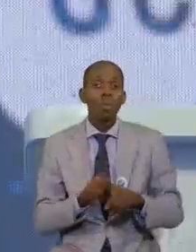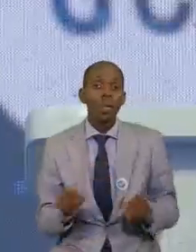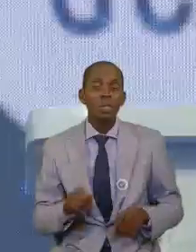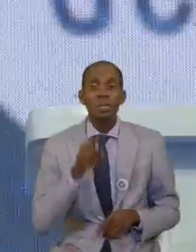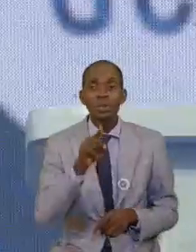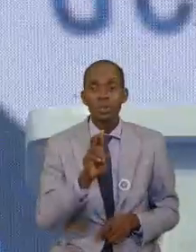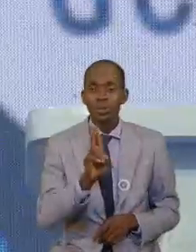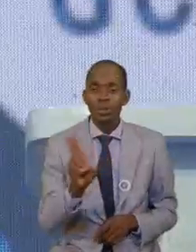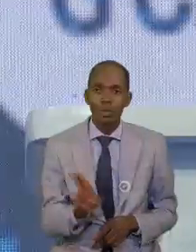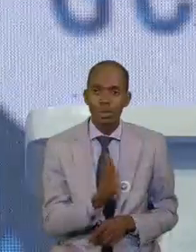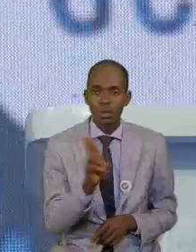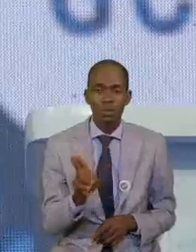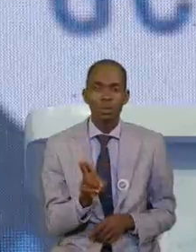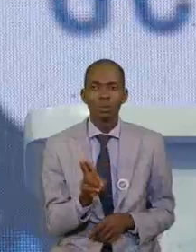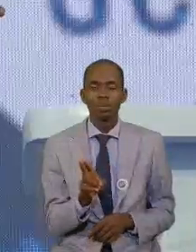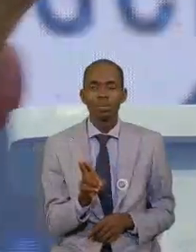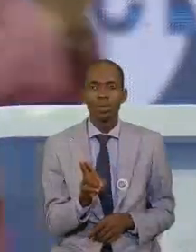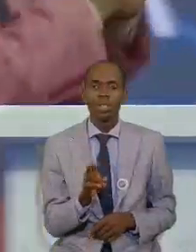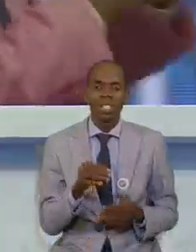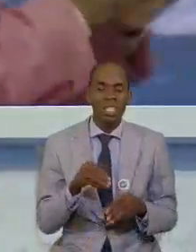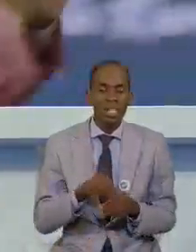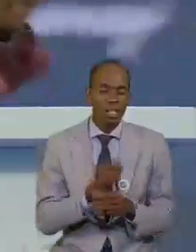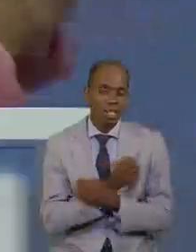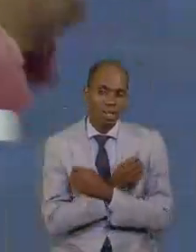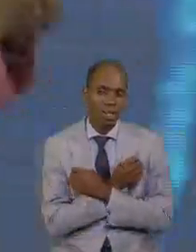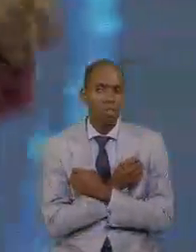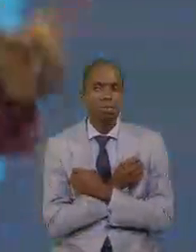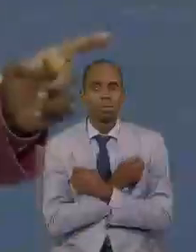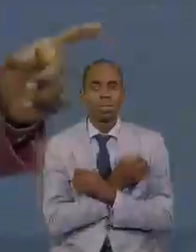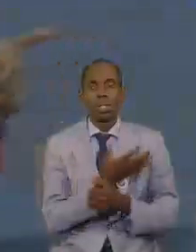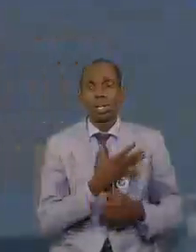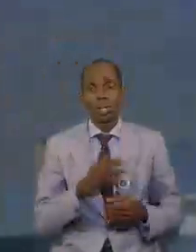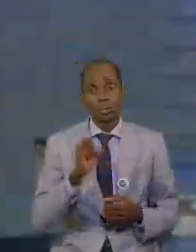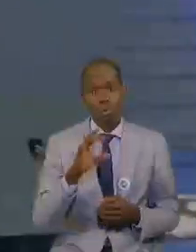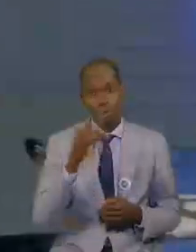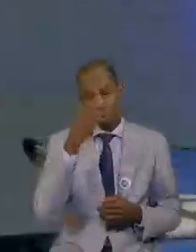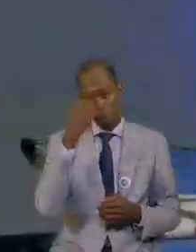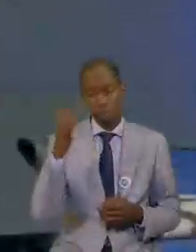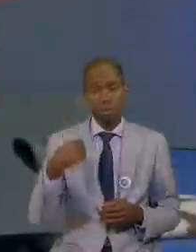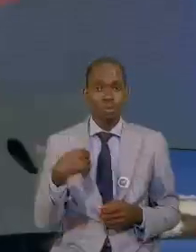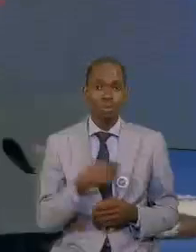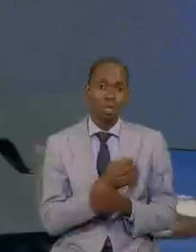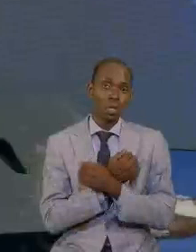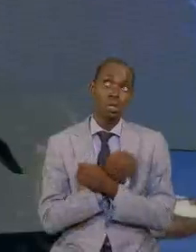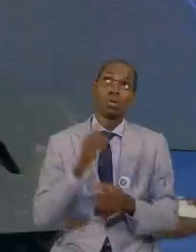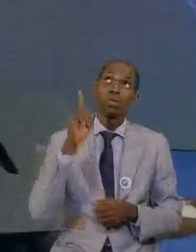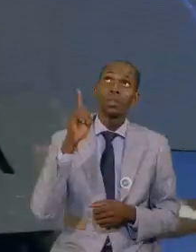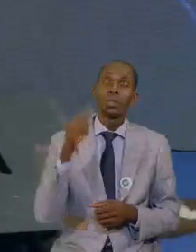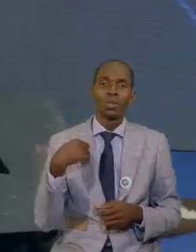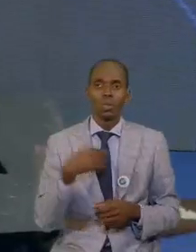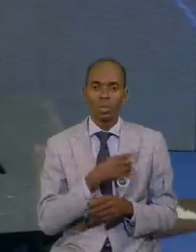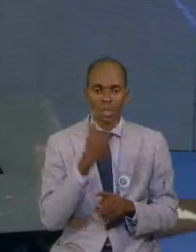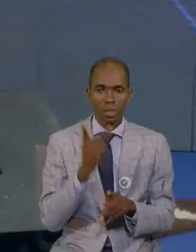in love. And so because we love him, we keep his